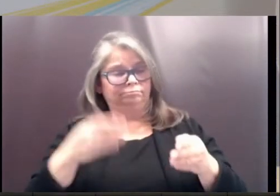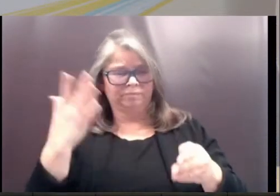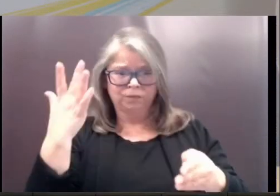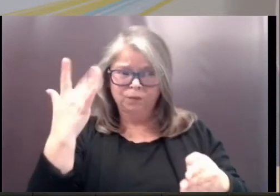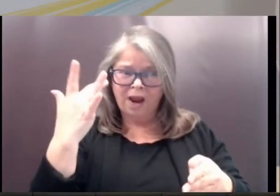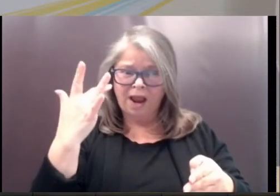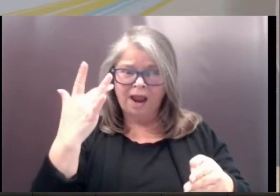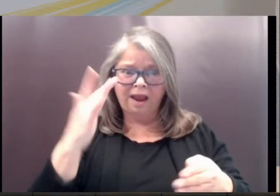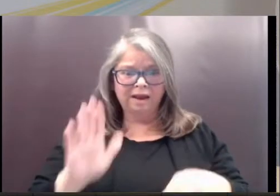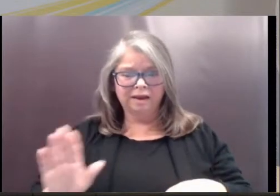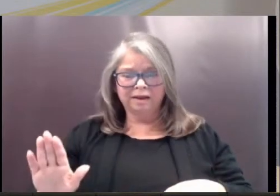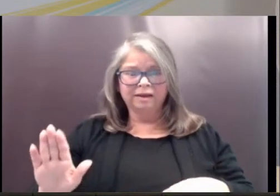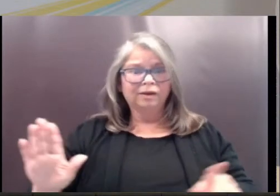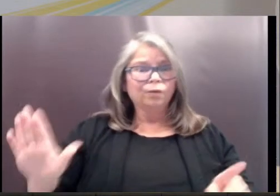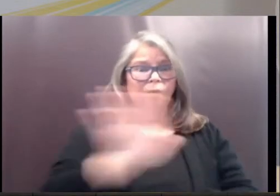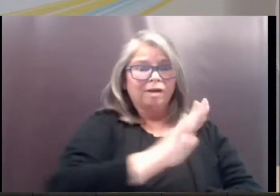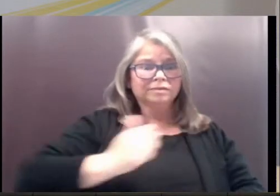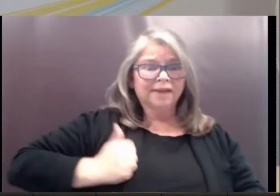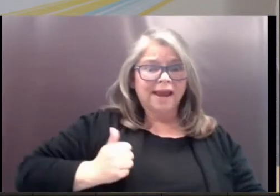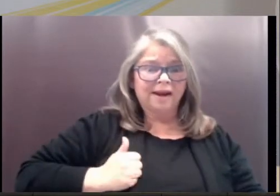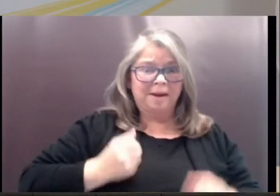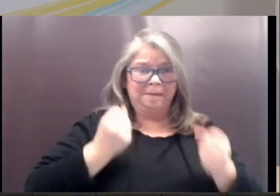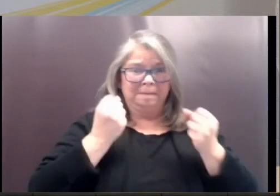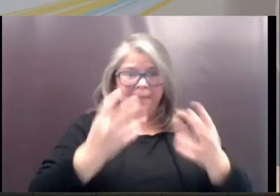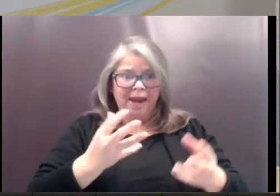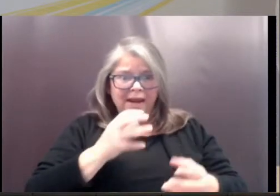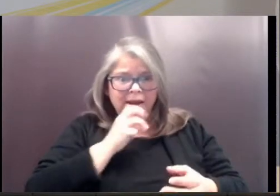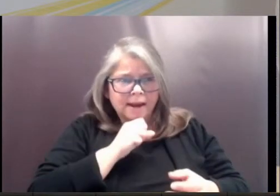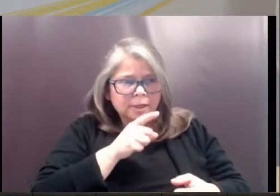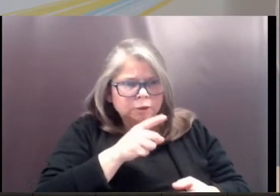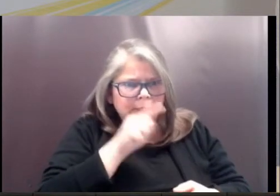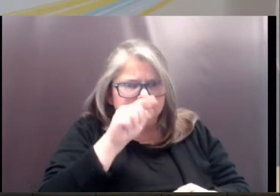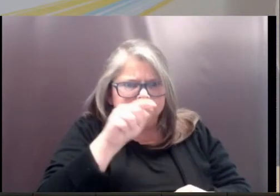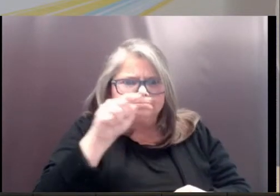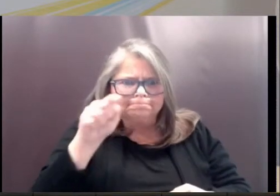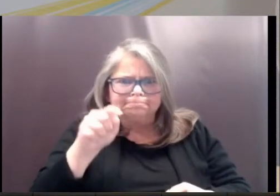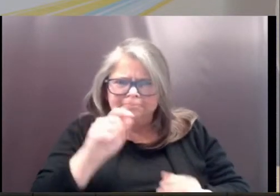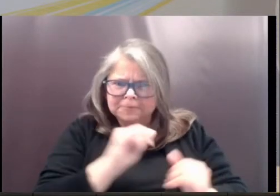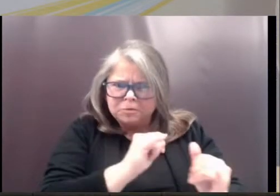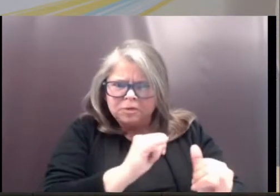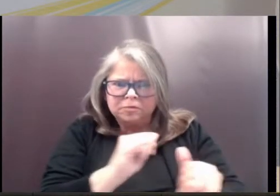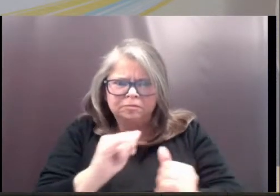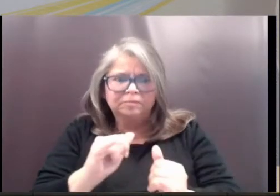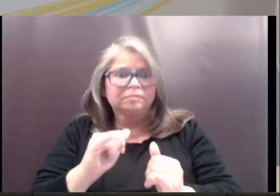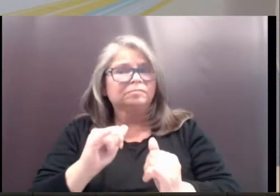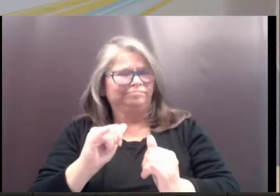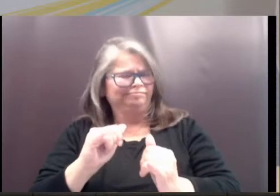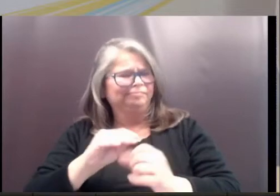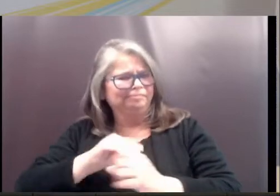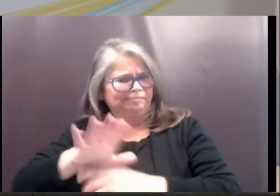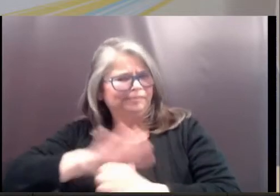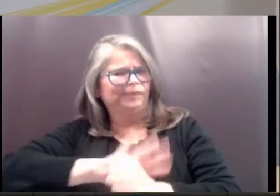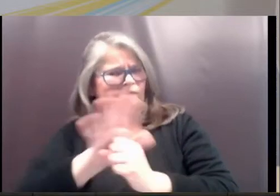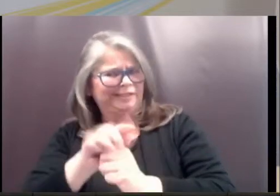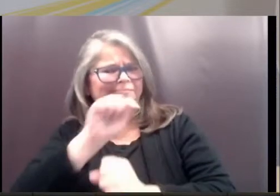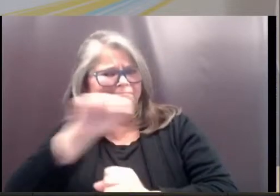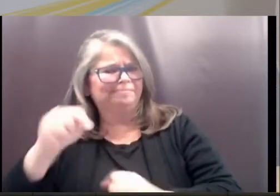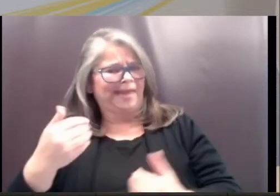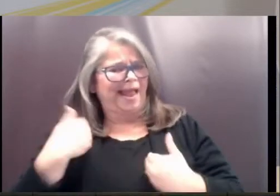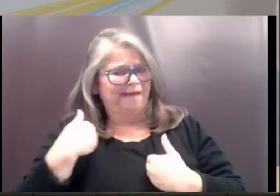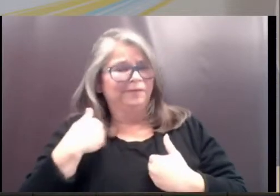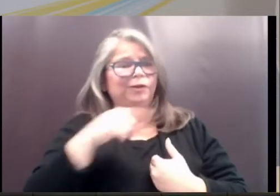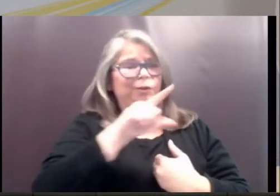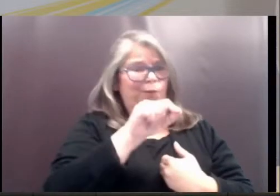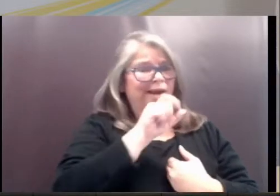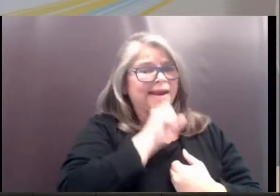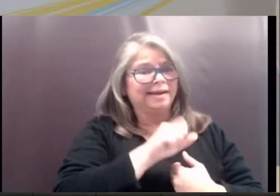but also in the cases of this recent outbreak. We know that COVID can be transmitted